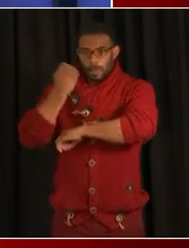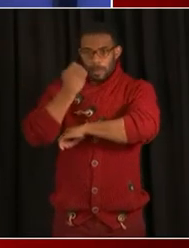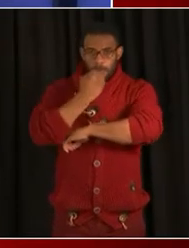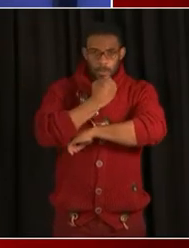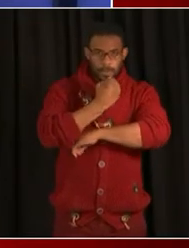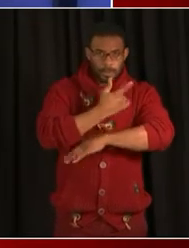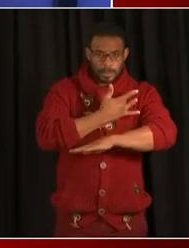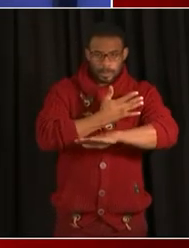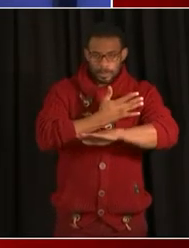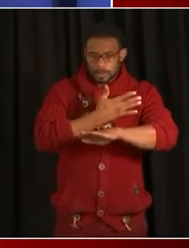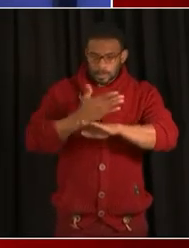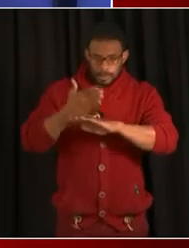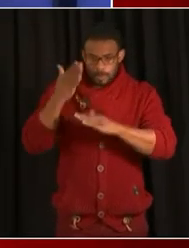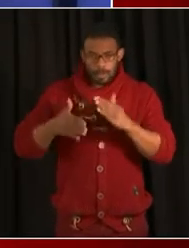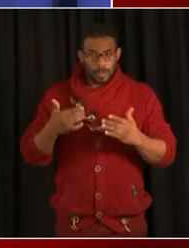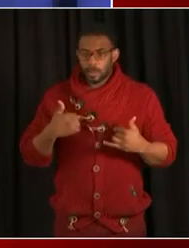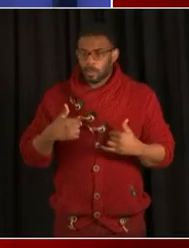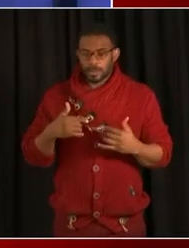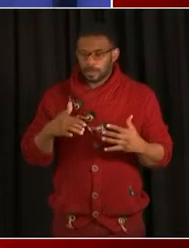end of the rope.